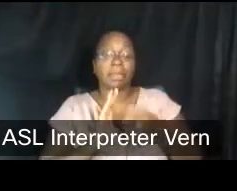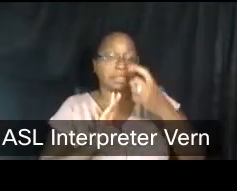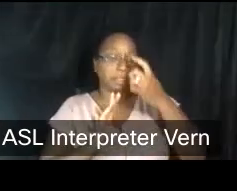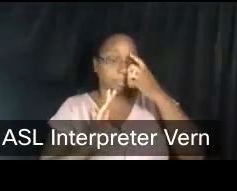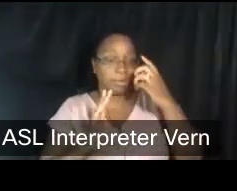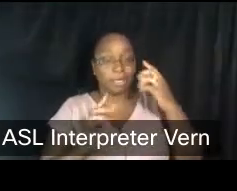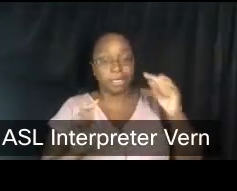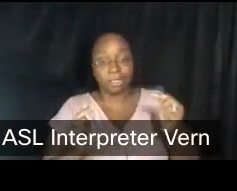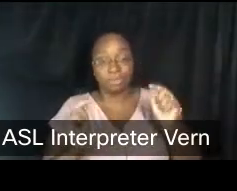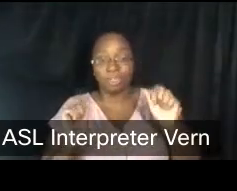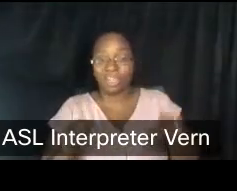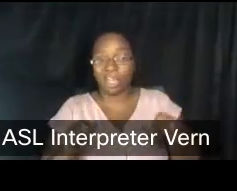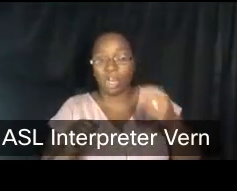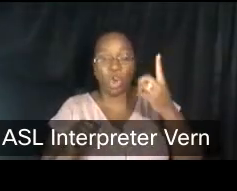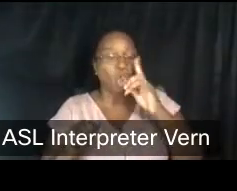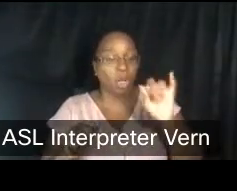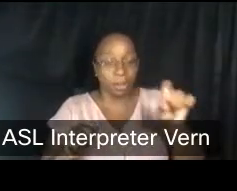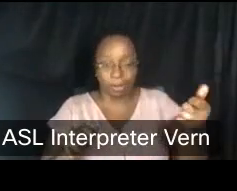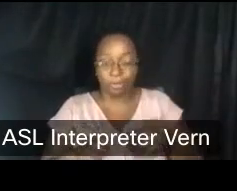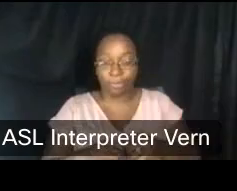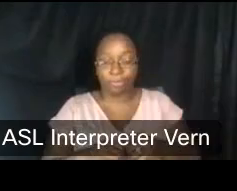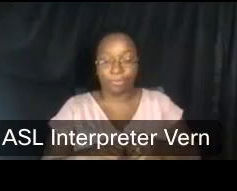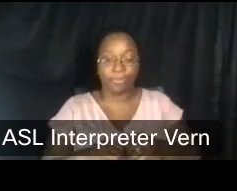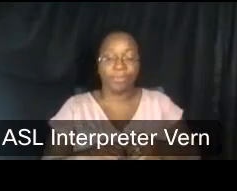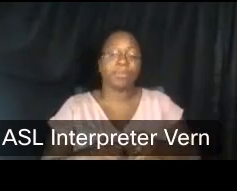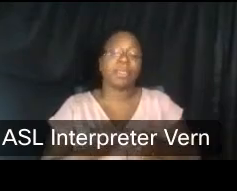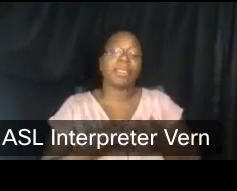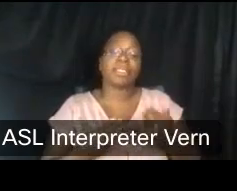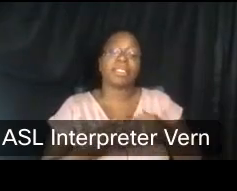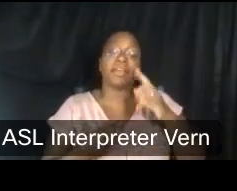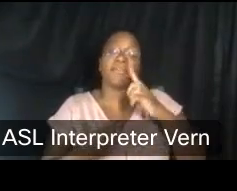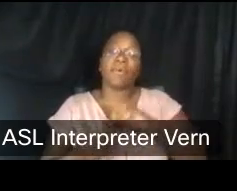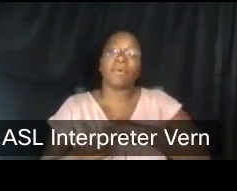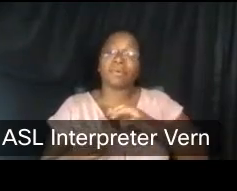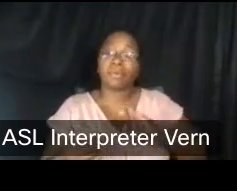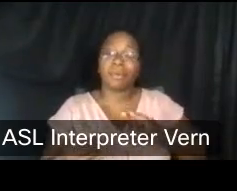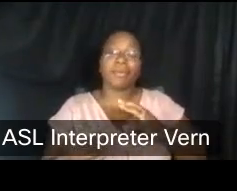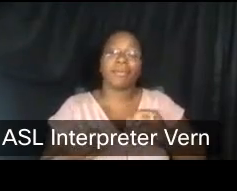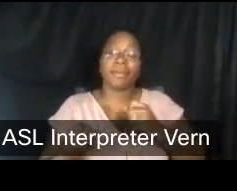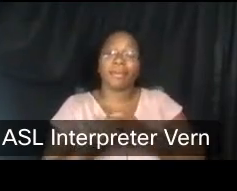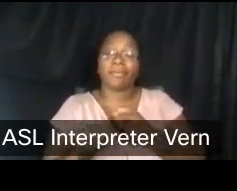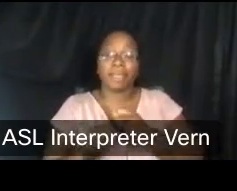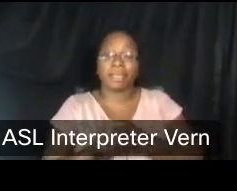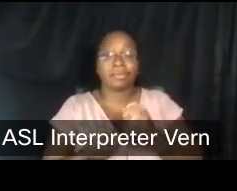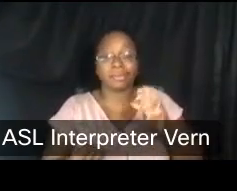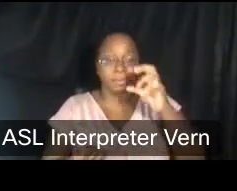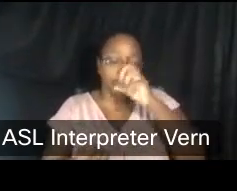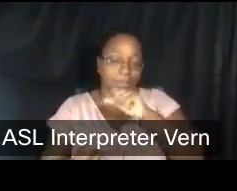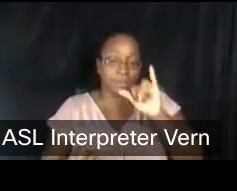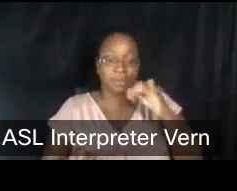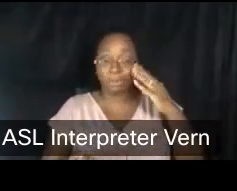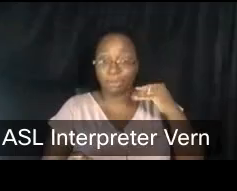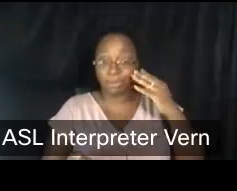something else. It's easy for staff and advocates to miss these experiences or